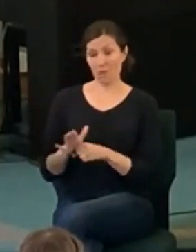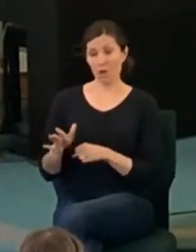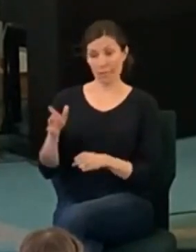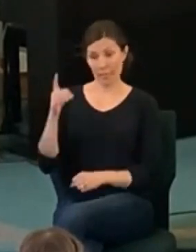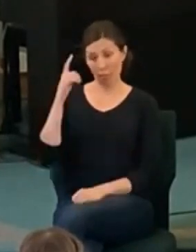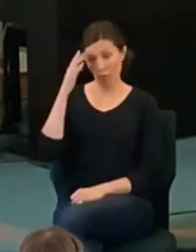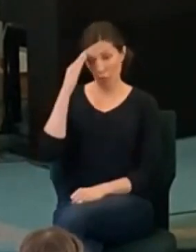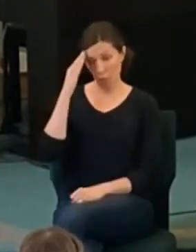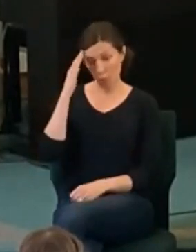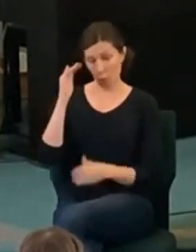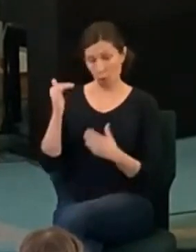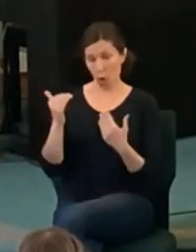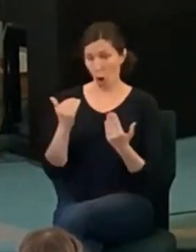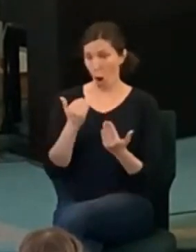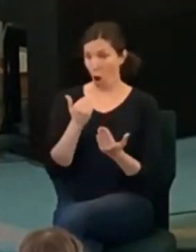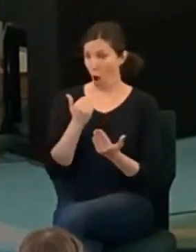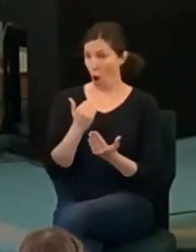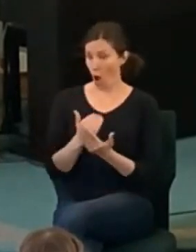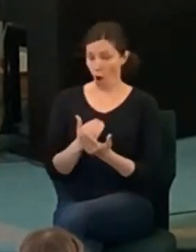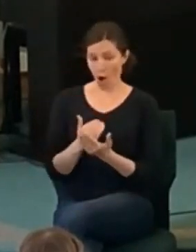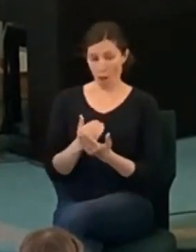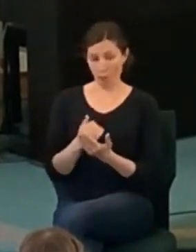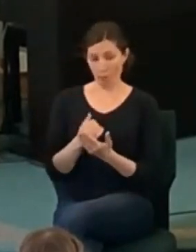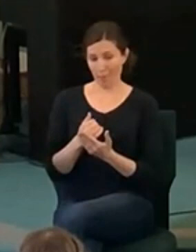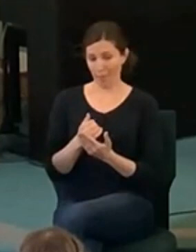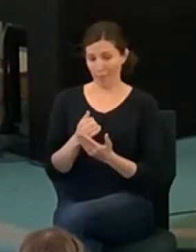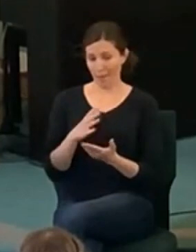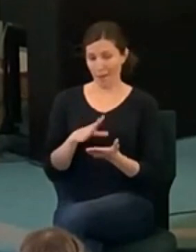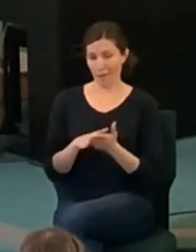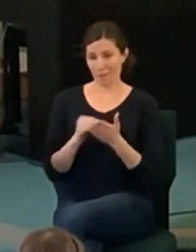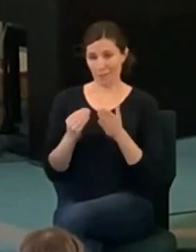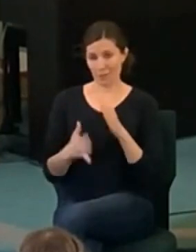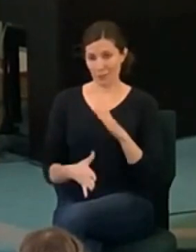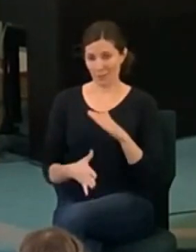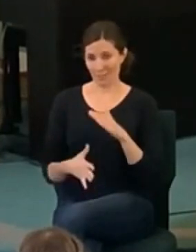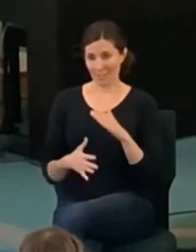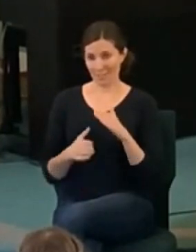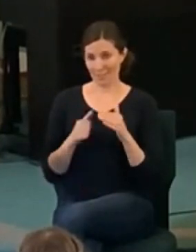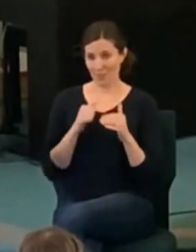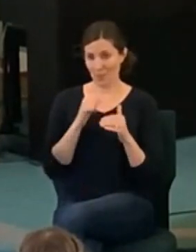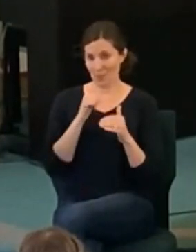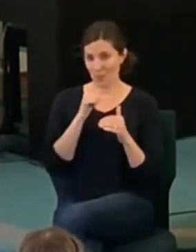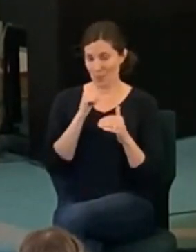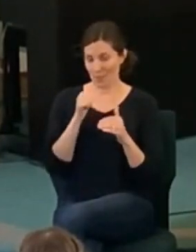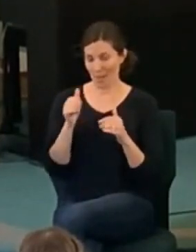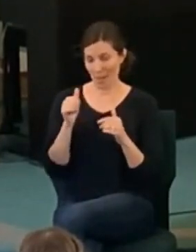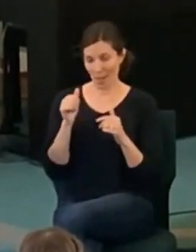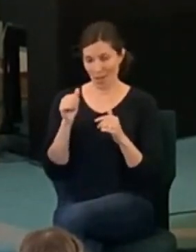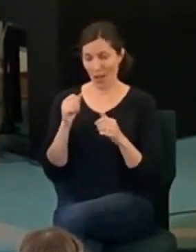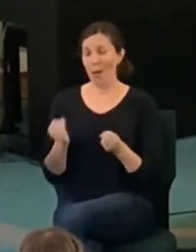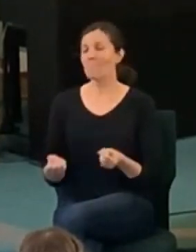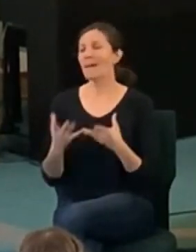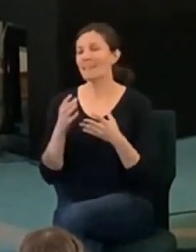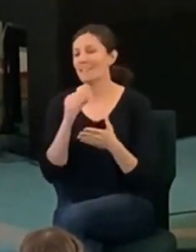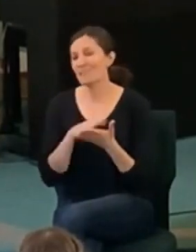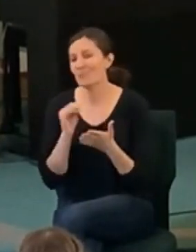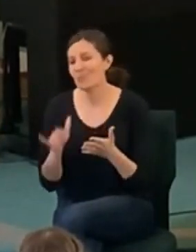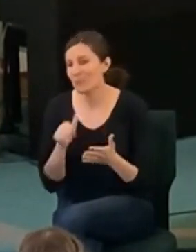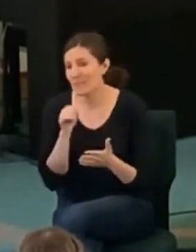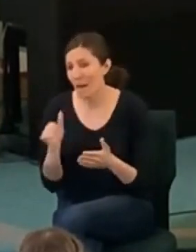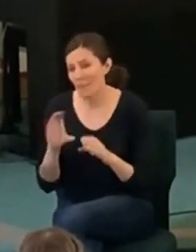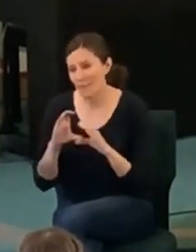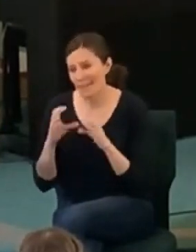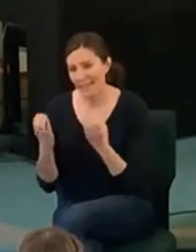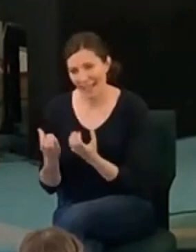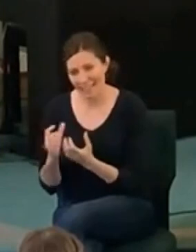had an afternoon class on a Friday, she had a habit of announcing at that afternoon class on a Friday that the test for